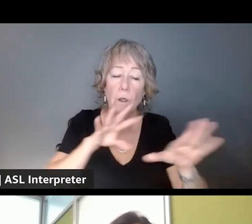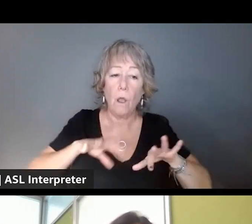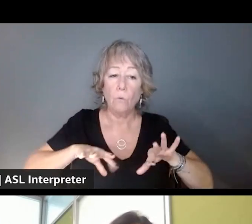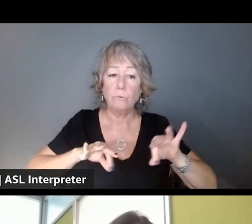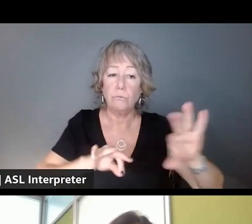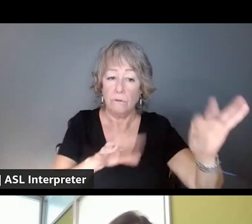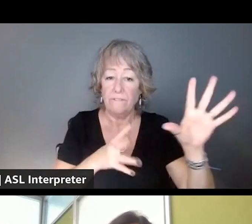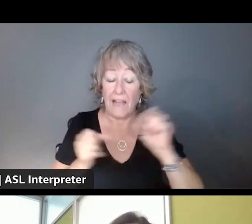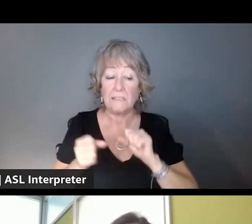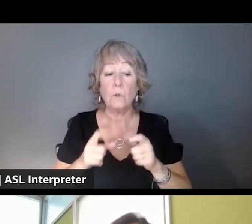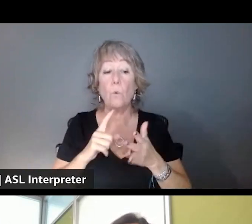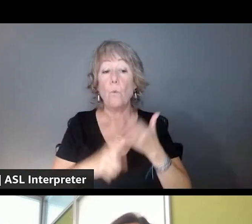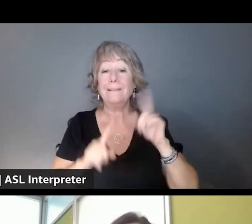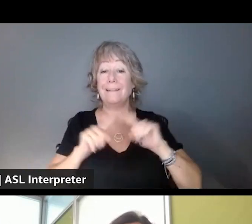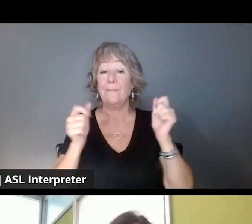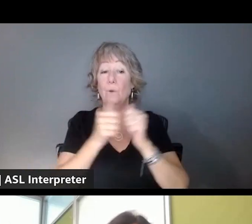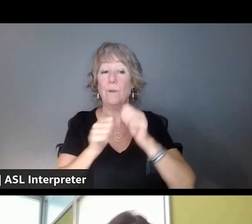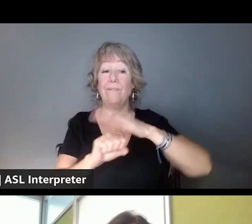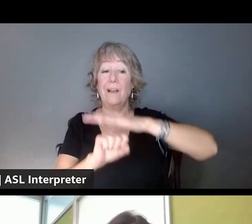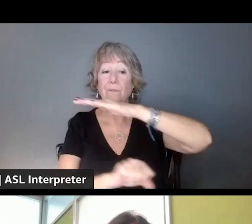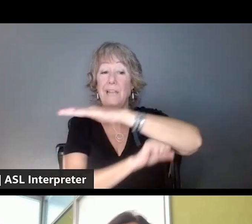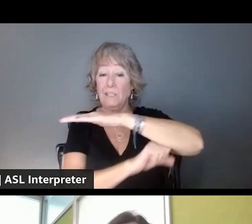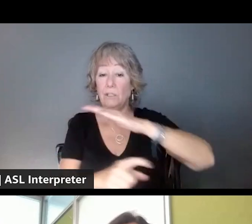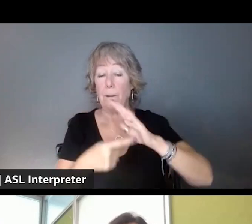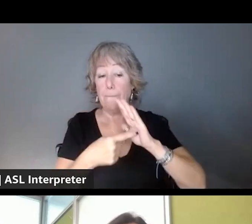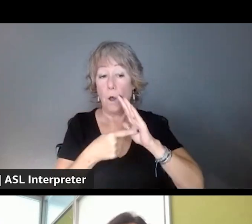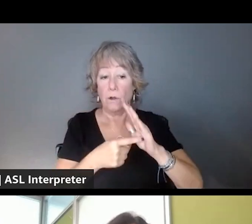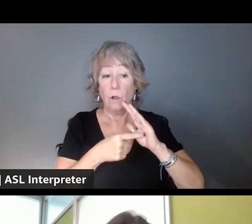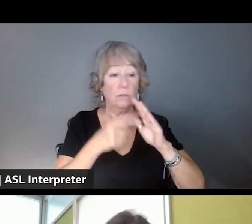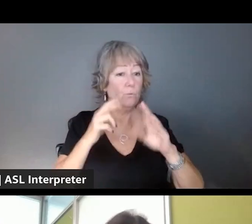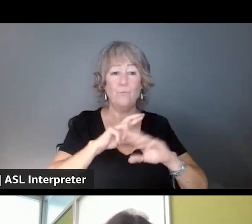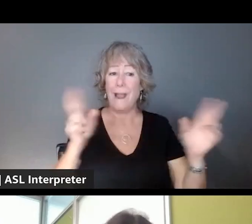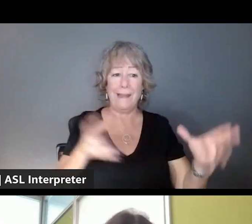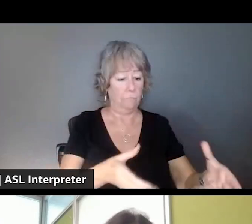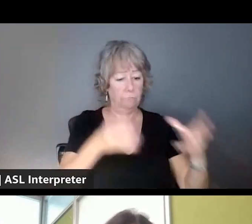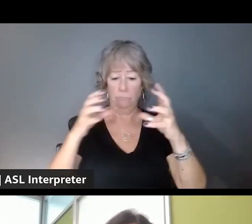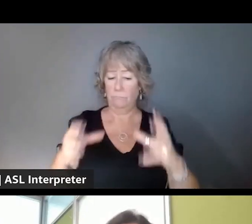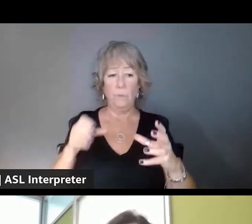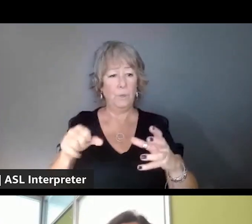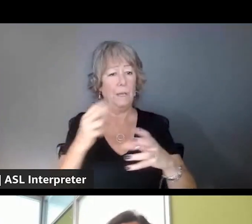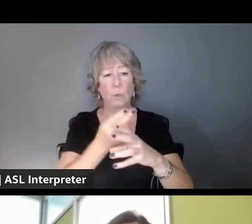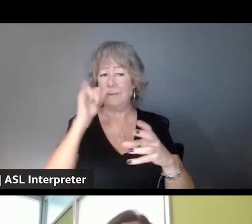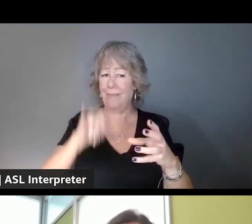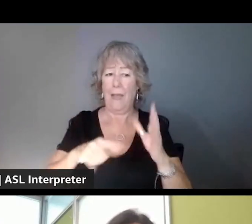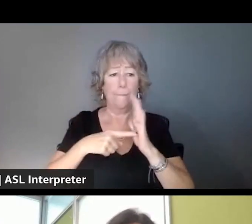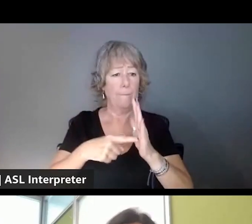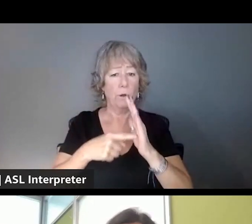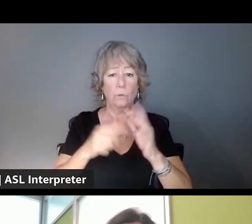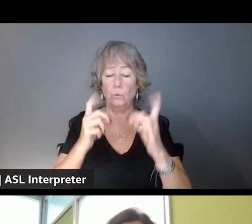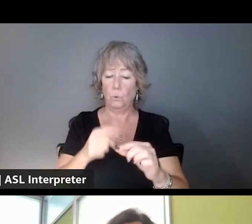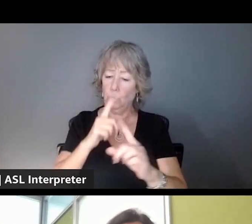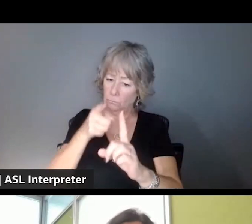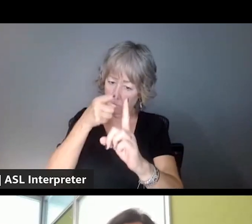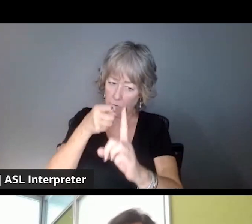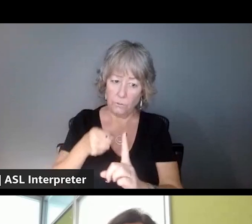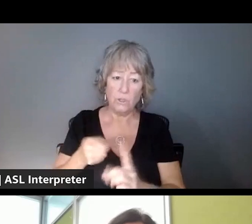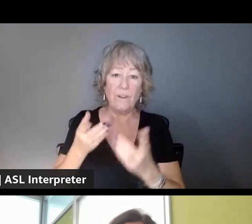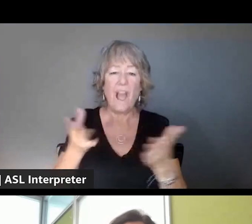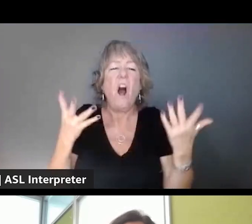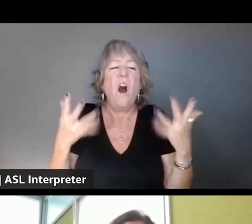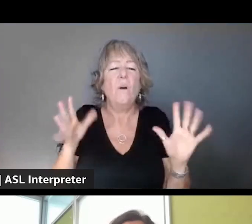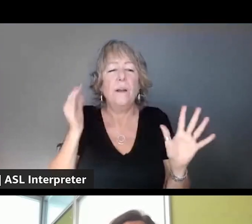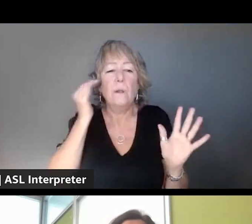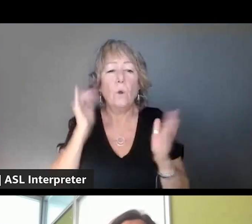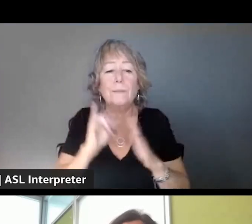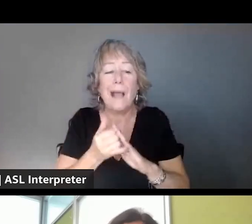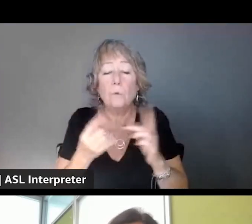is with foundation models that out of the box, you can use that large model to do certain things that it already knows how to do, or